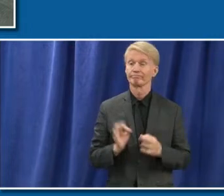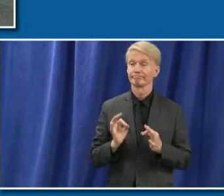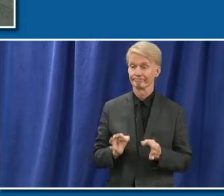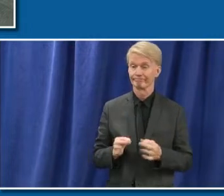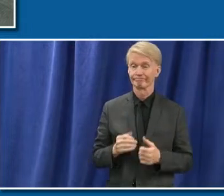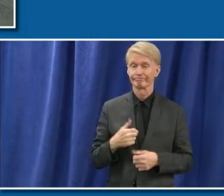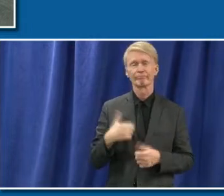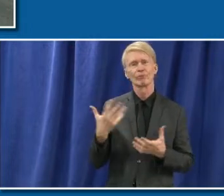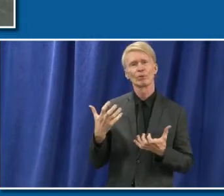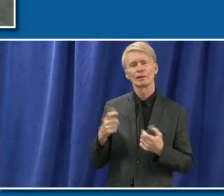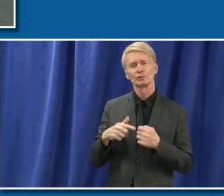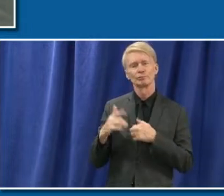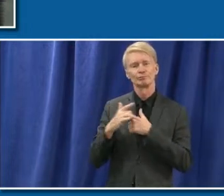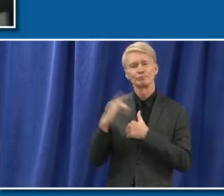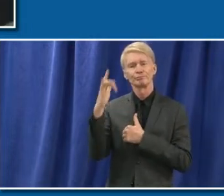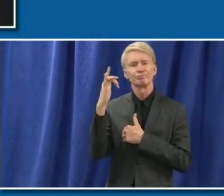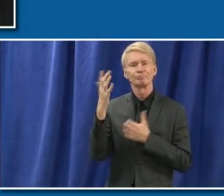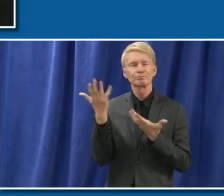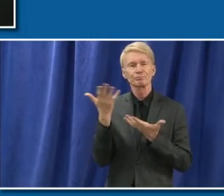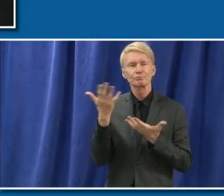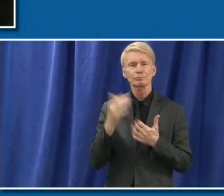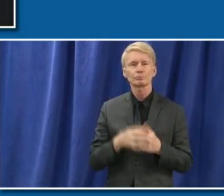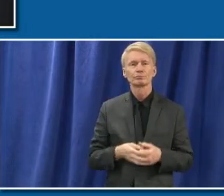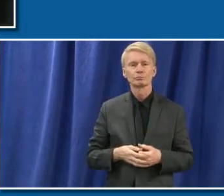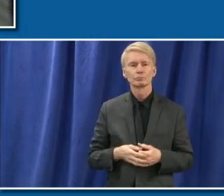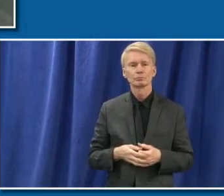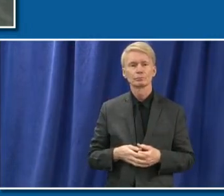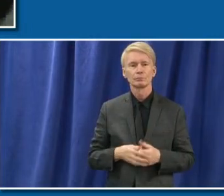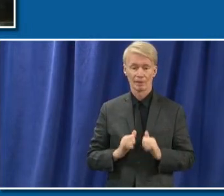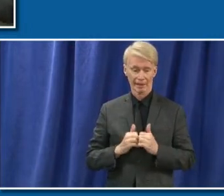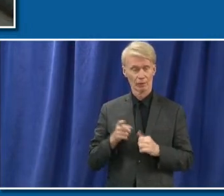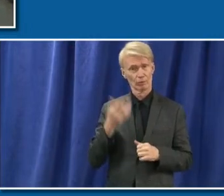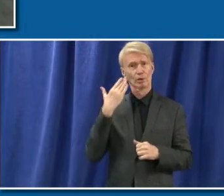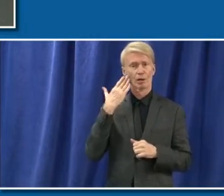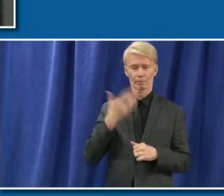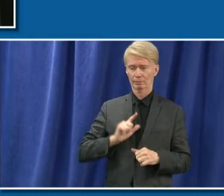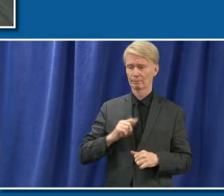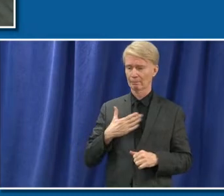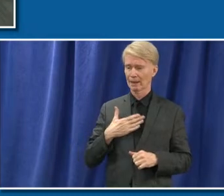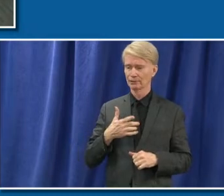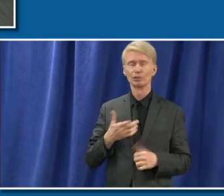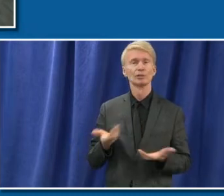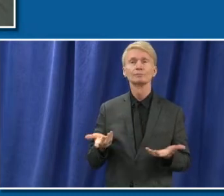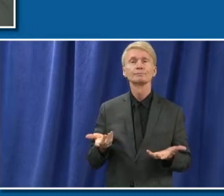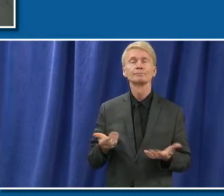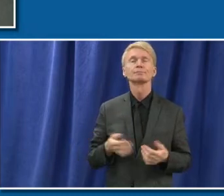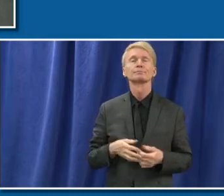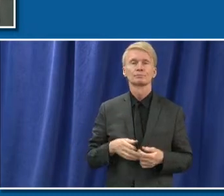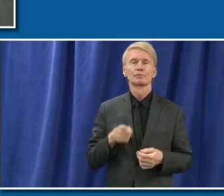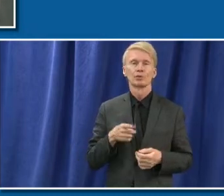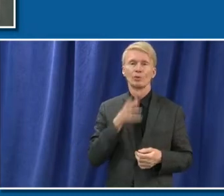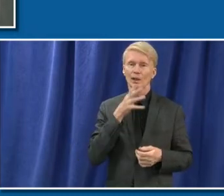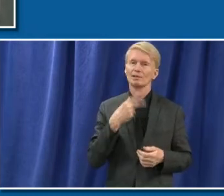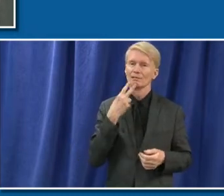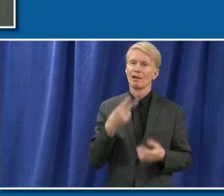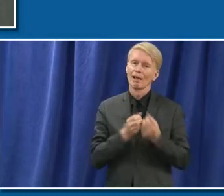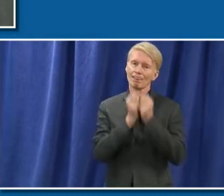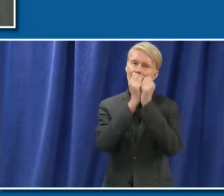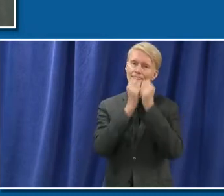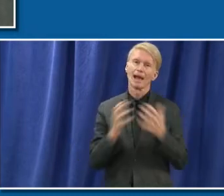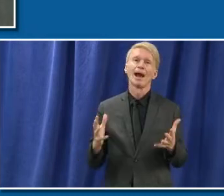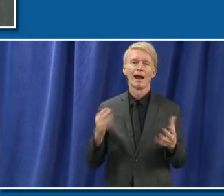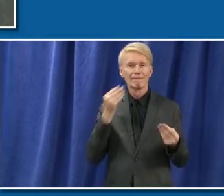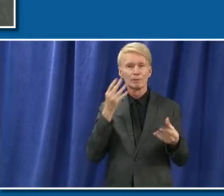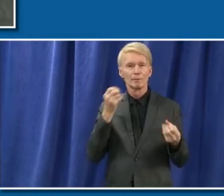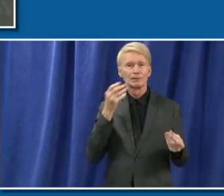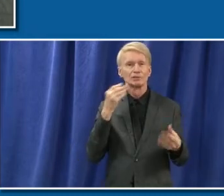And I just wanted to highlight, in terms of how will you know when it's your turn, there will be a lot of information coming out